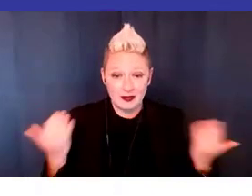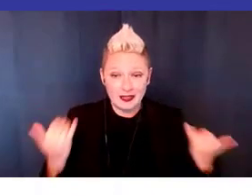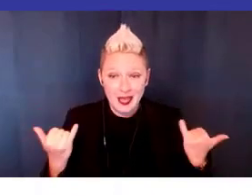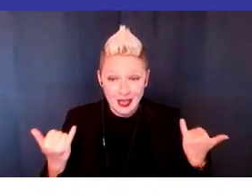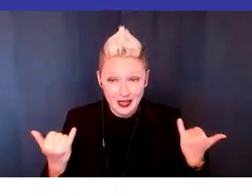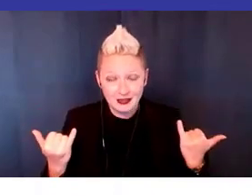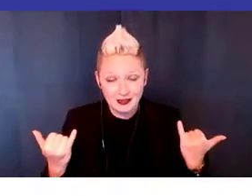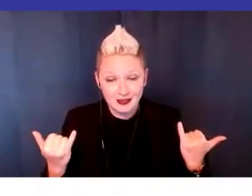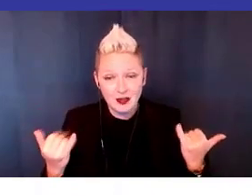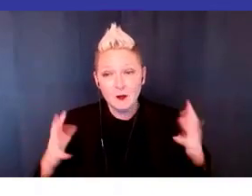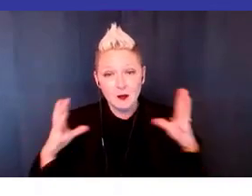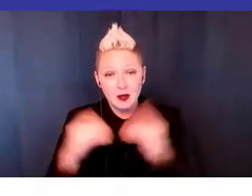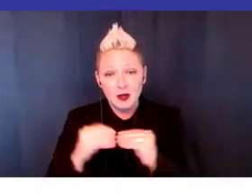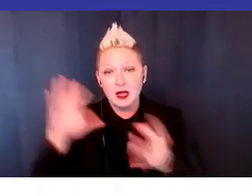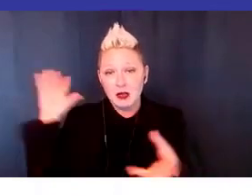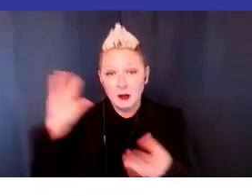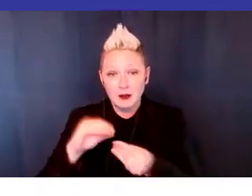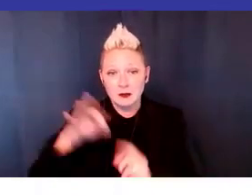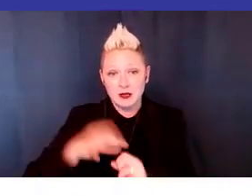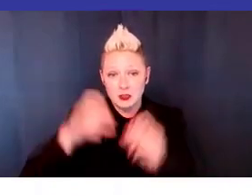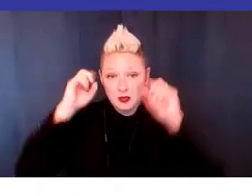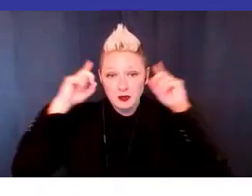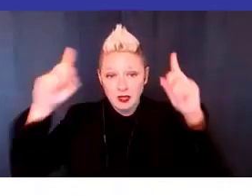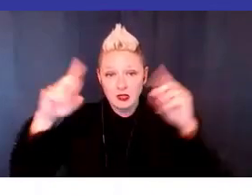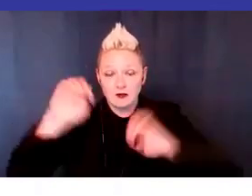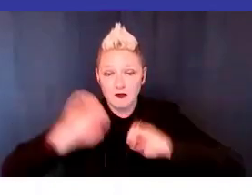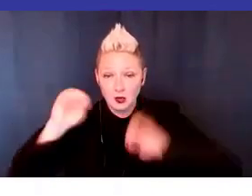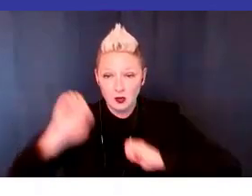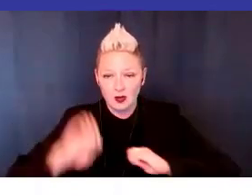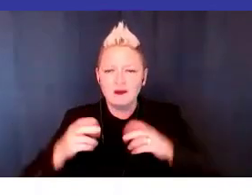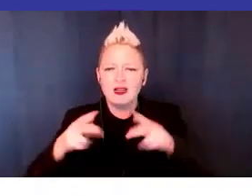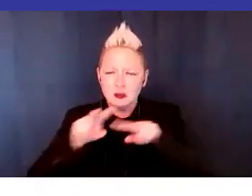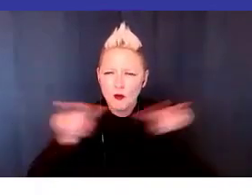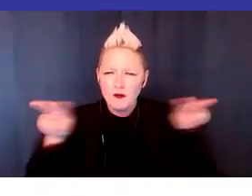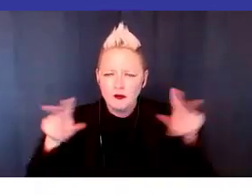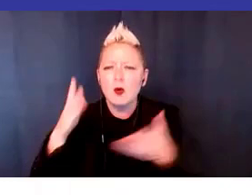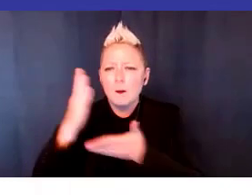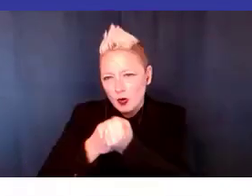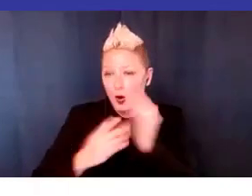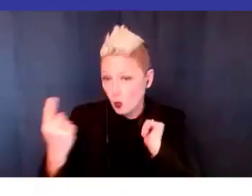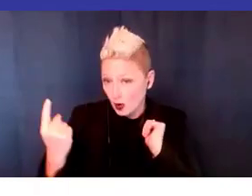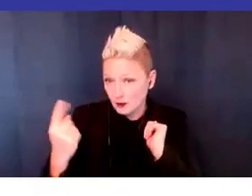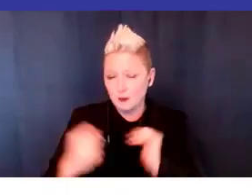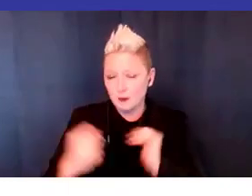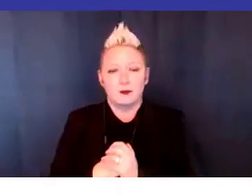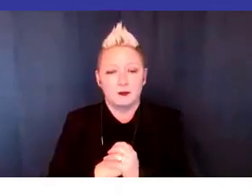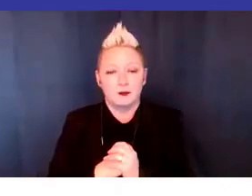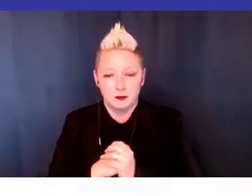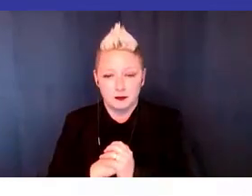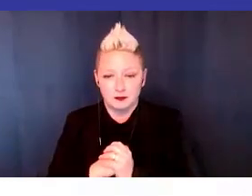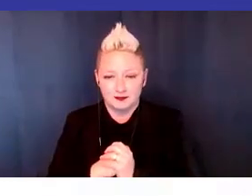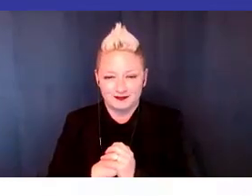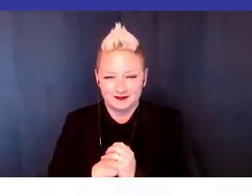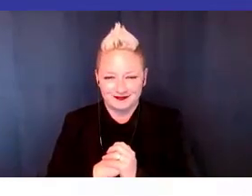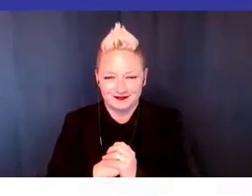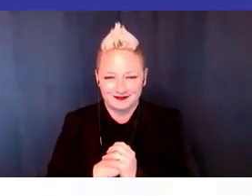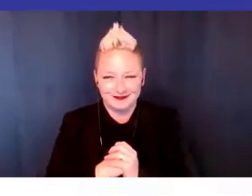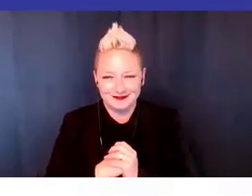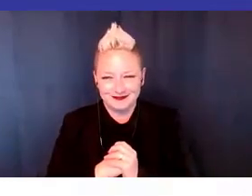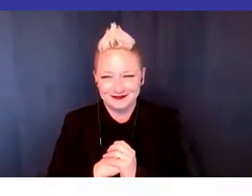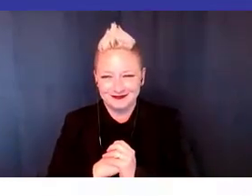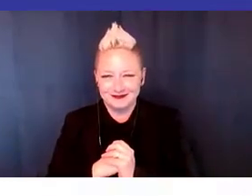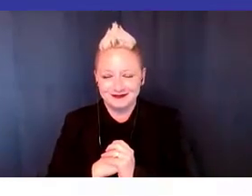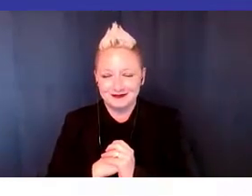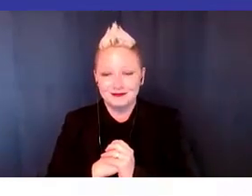webinar on comprehensive special education evaluation. It's an overview part 1. And with that, I'm going to hand